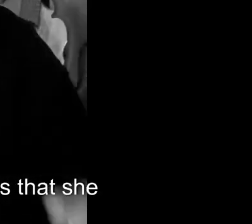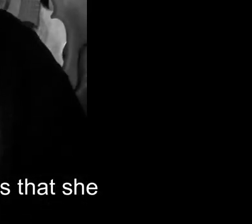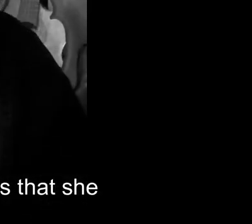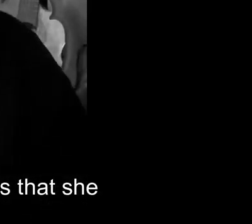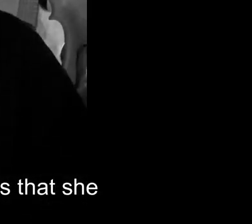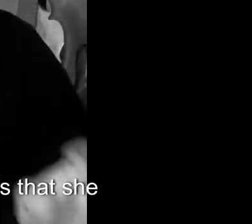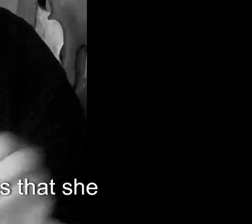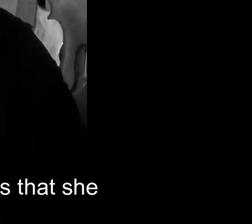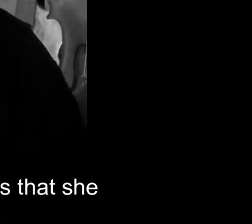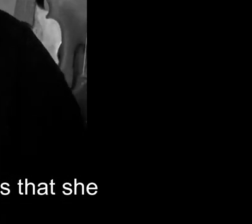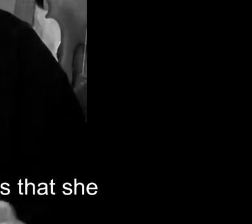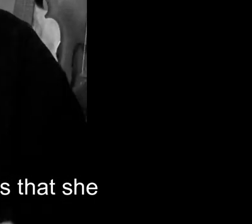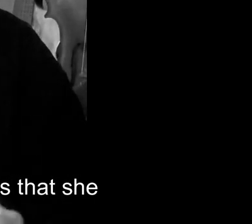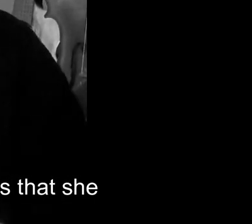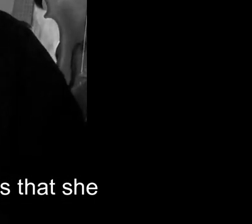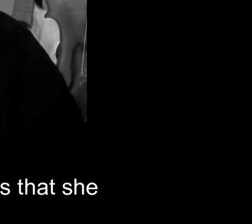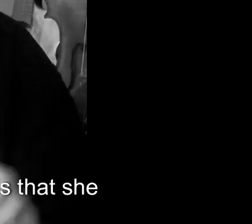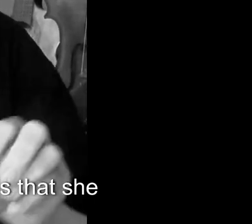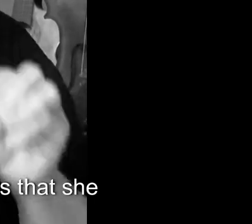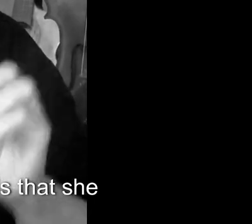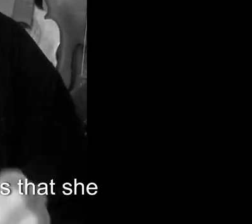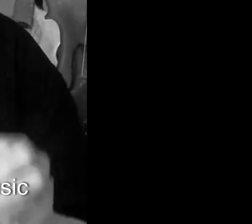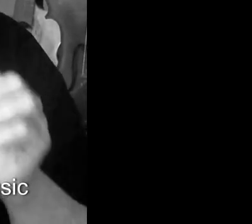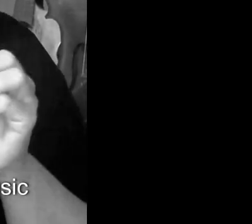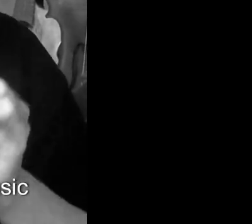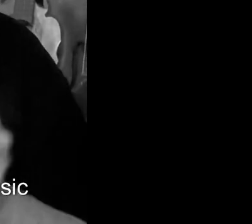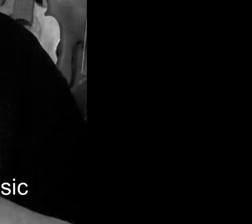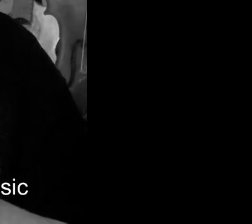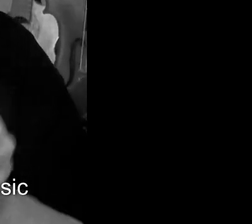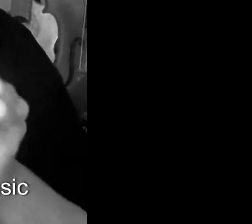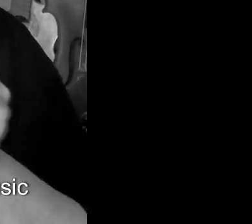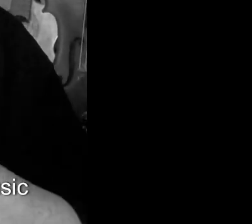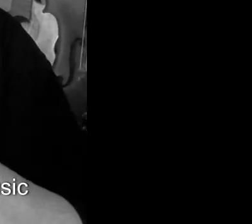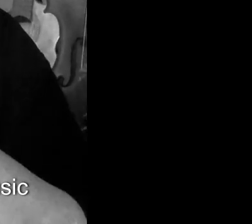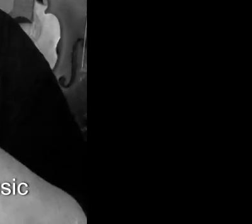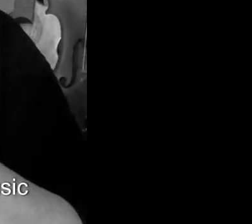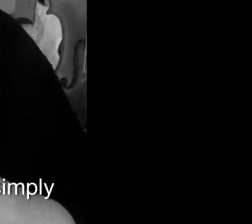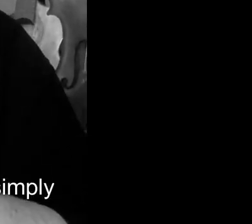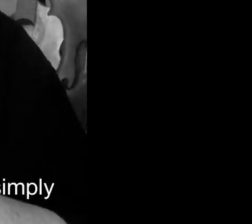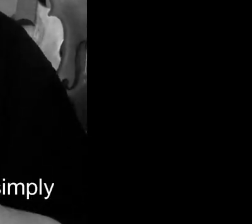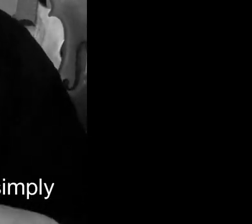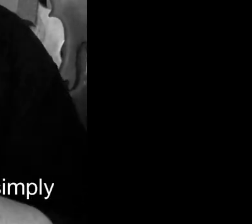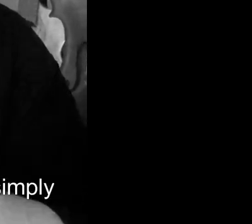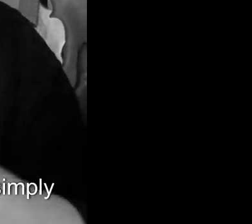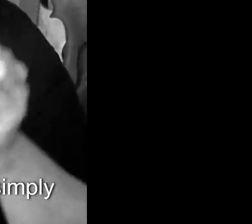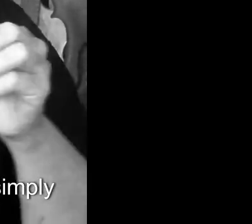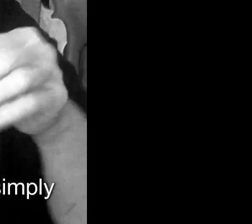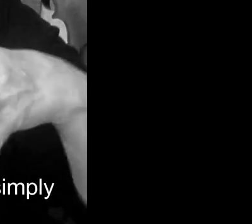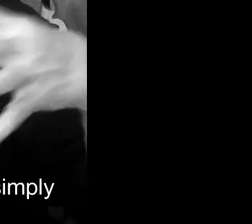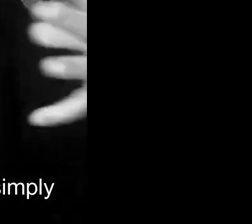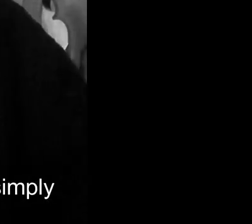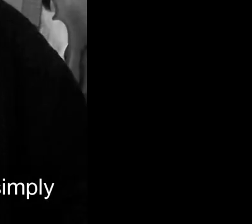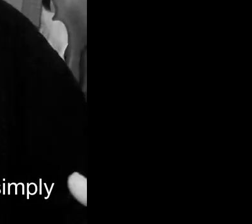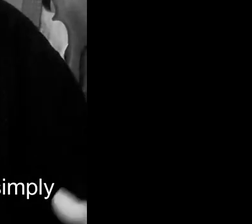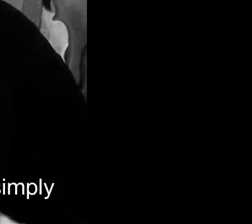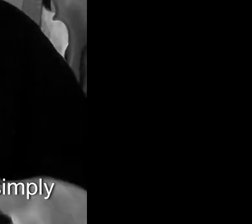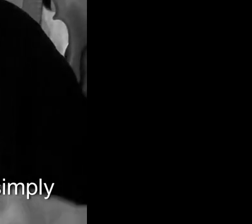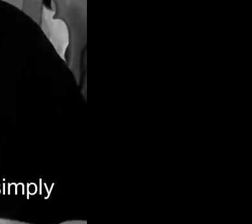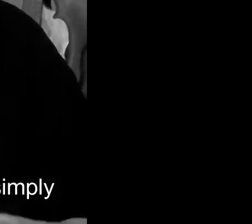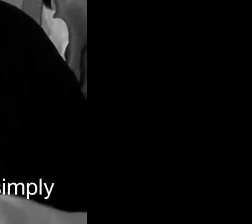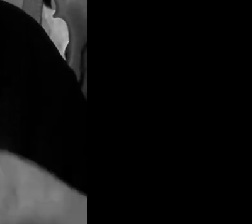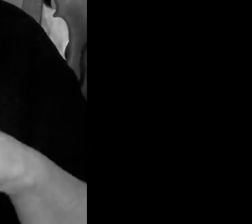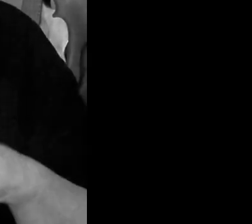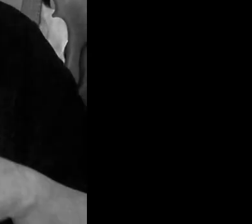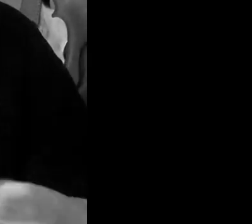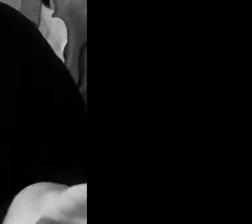evolution revelation that is Inina J is that she is a composer of electronic music and oral soundscapes that